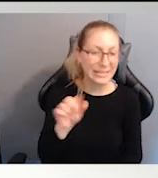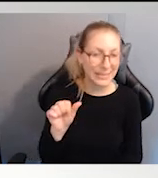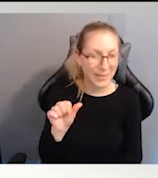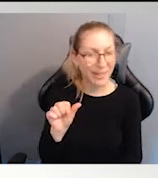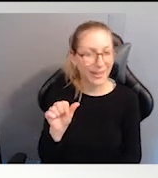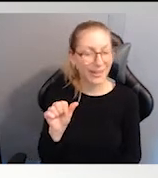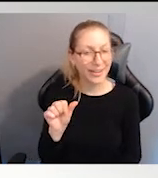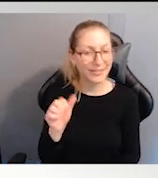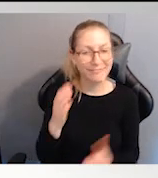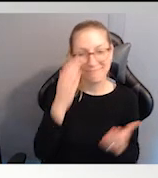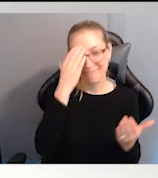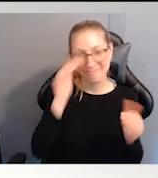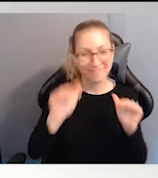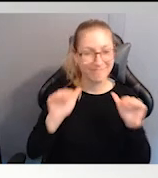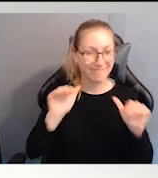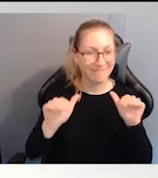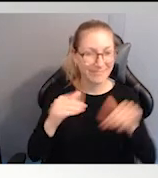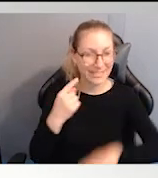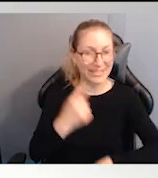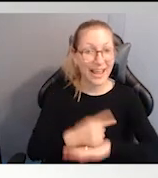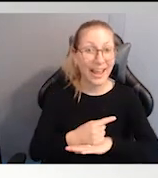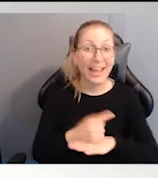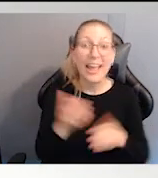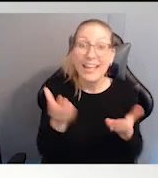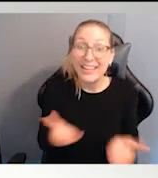And we are here at Family Cafe.